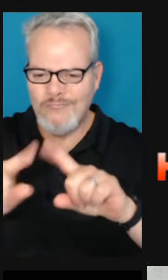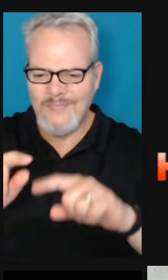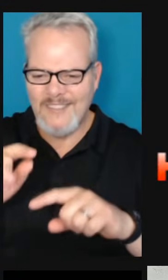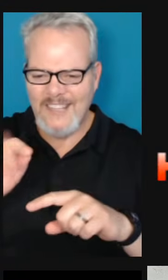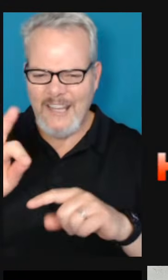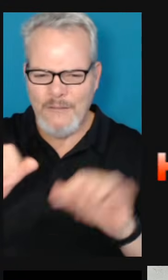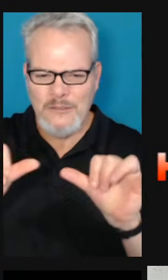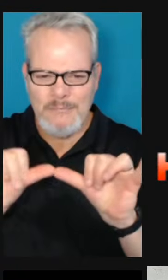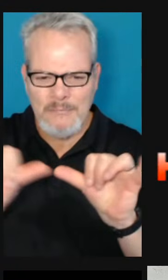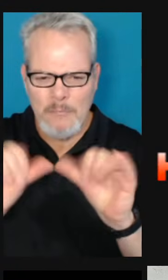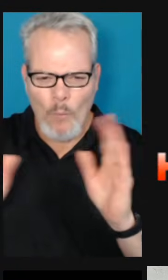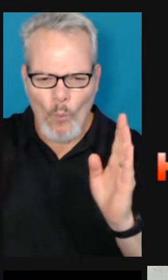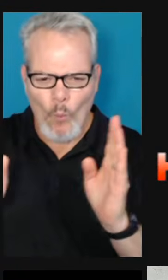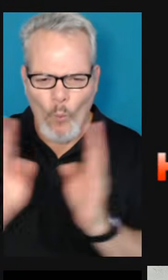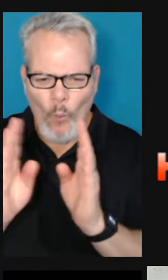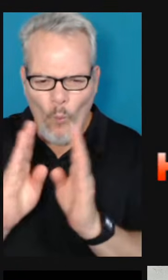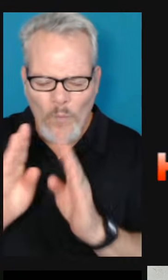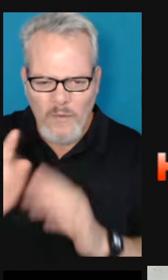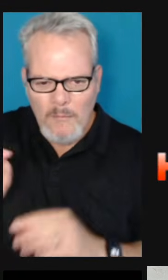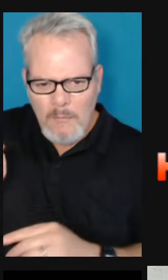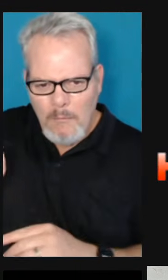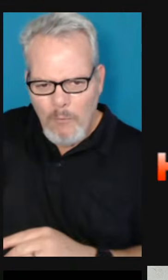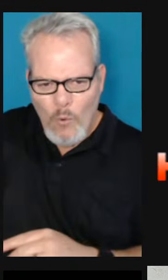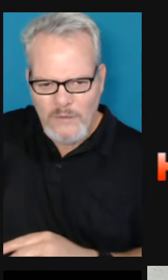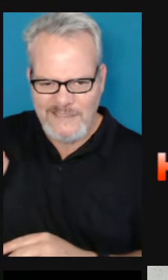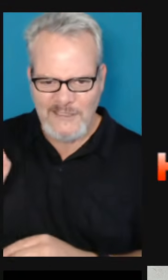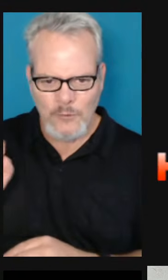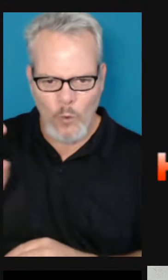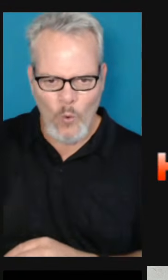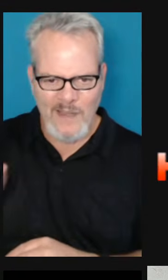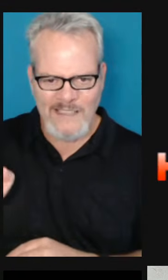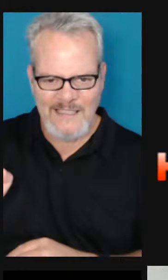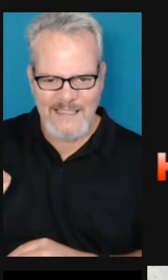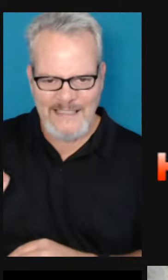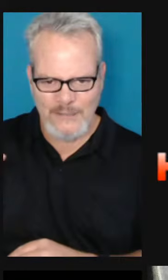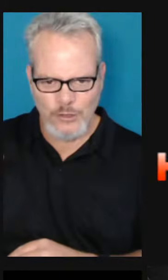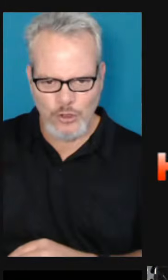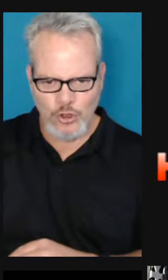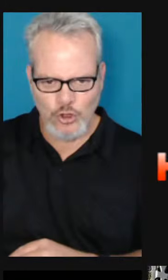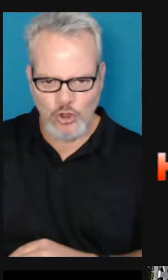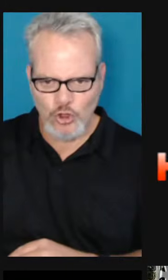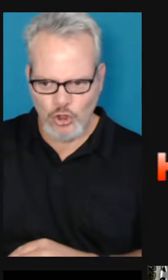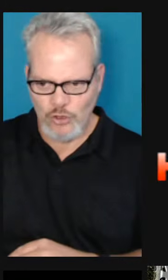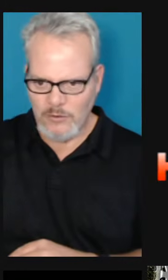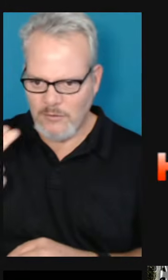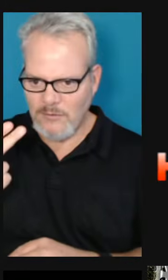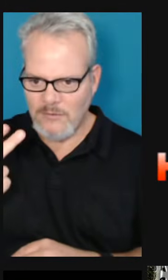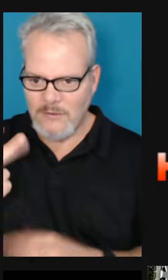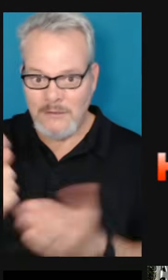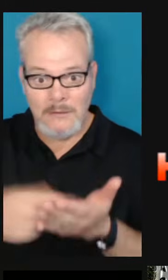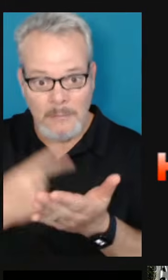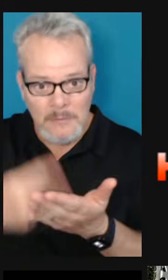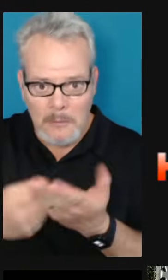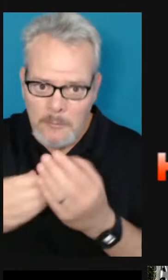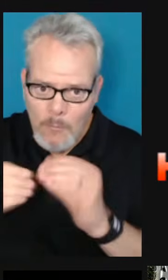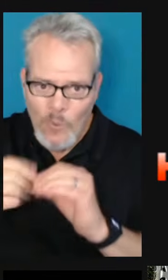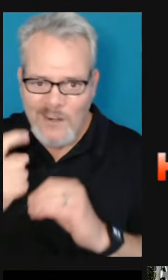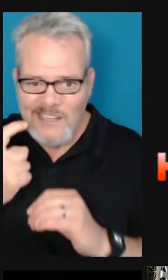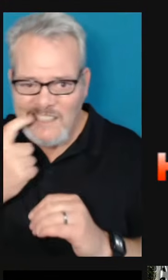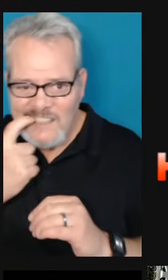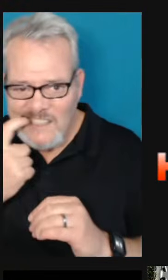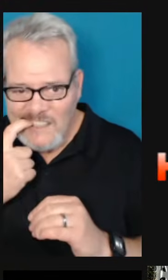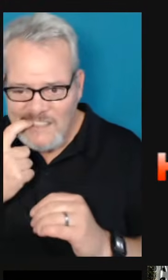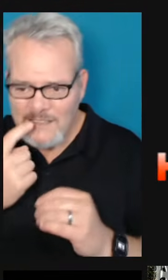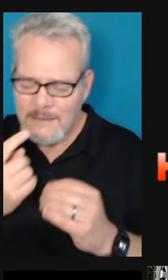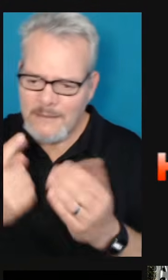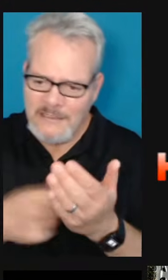size, or 0.08 inches, right? So it's just a size definition. So it can be more glassy or more clayey, or it can really have